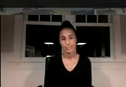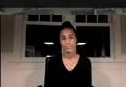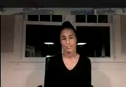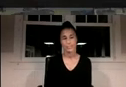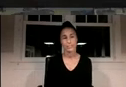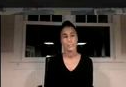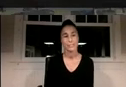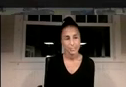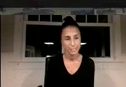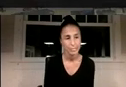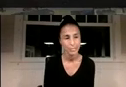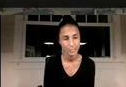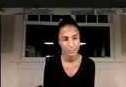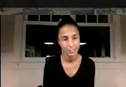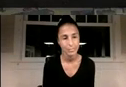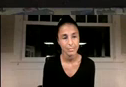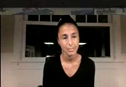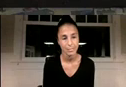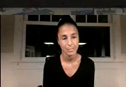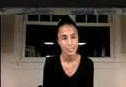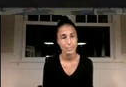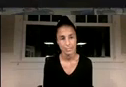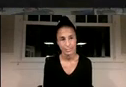and also one of the parking structures, or